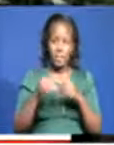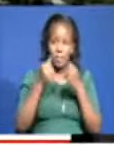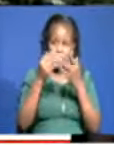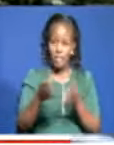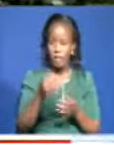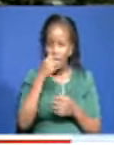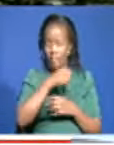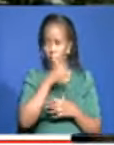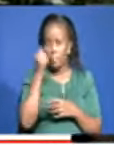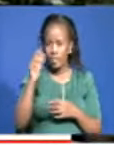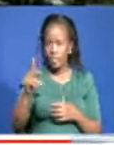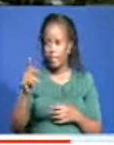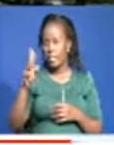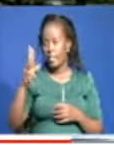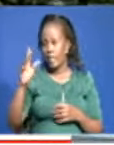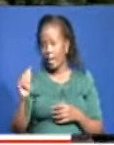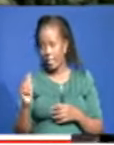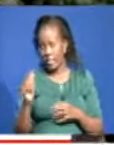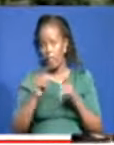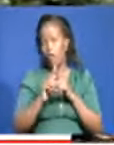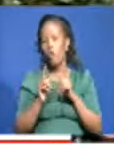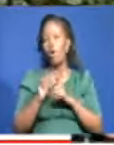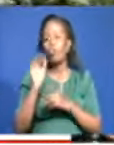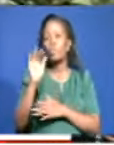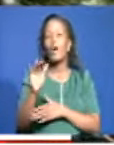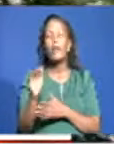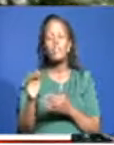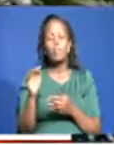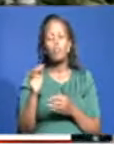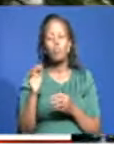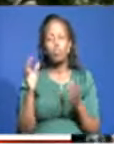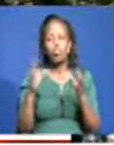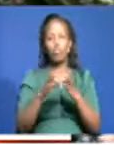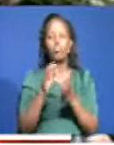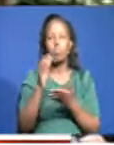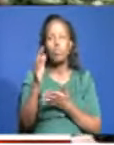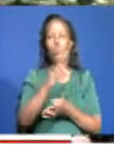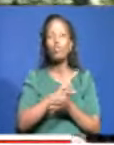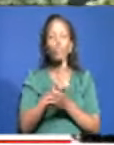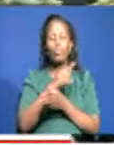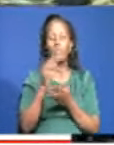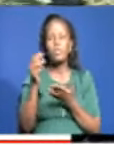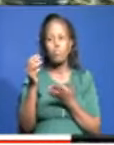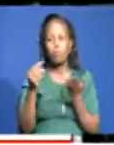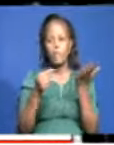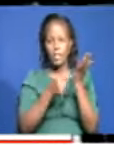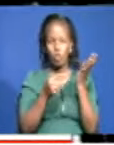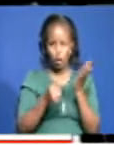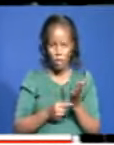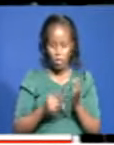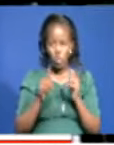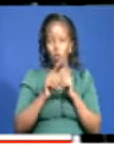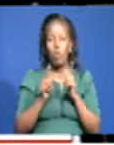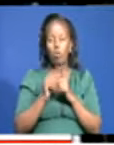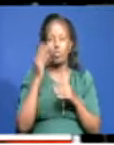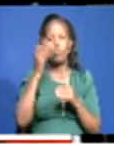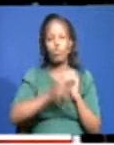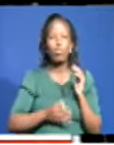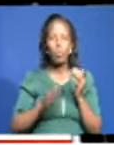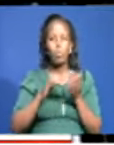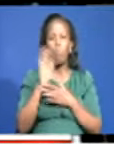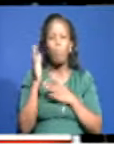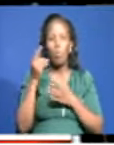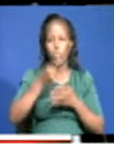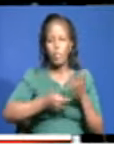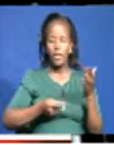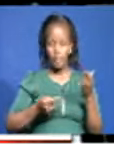taxpayers. He challenged the taxman to embrace technological solutions and lighten the taxpaying burden through universal tax registration,